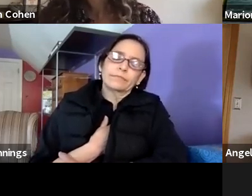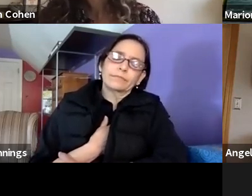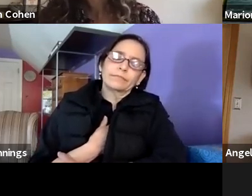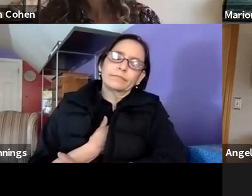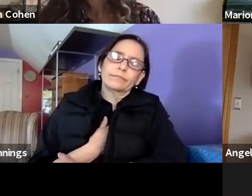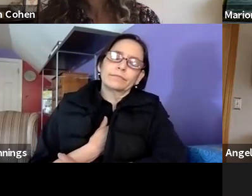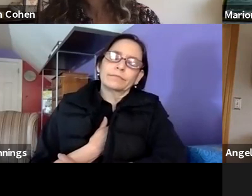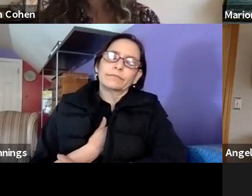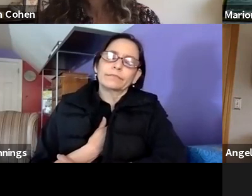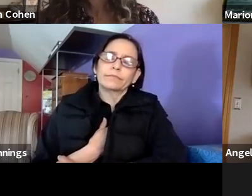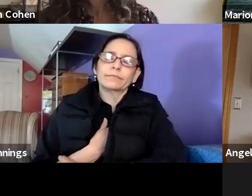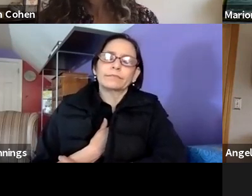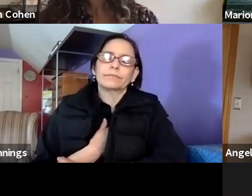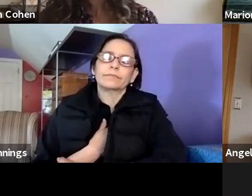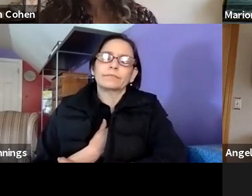that island.